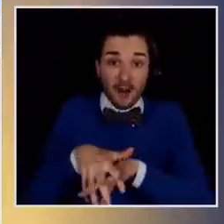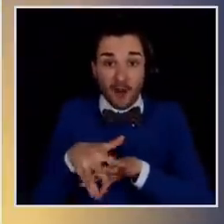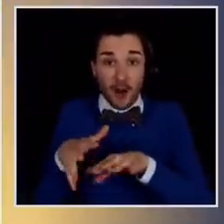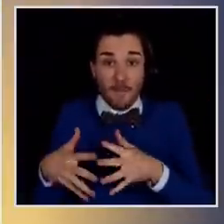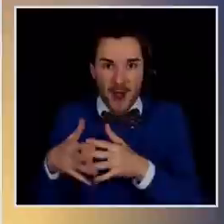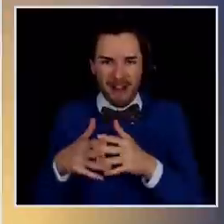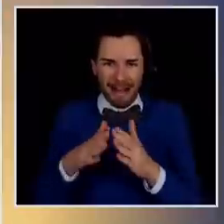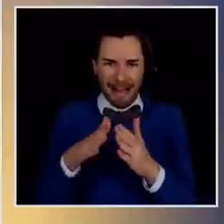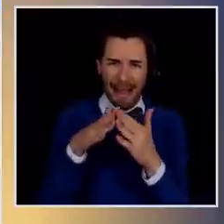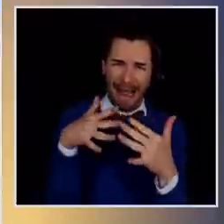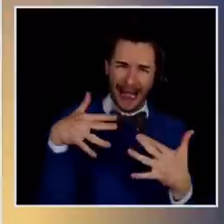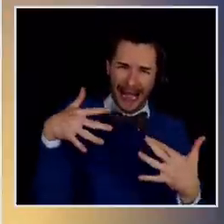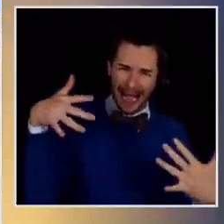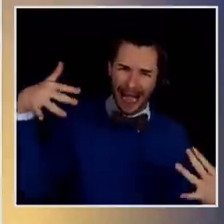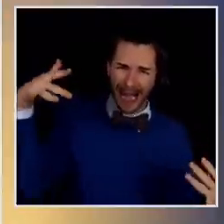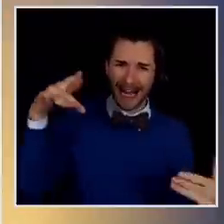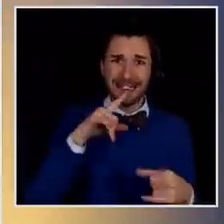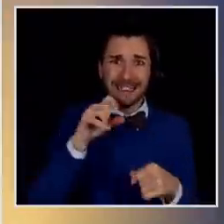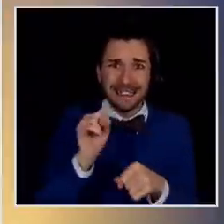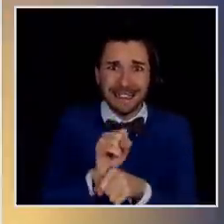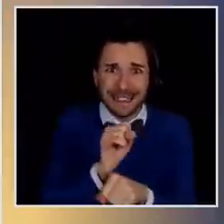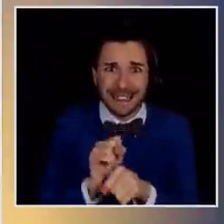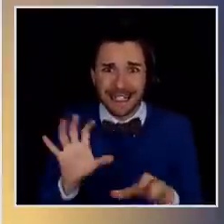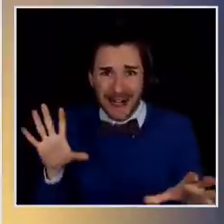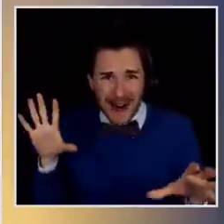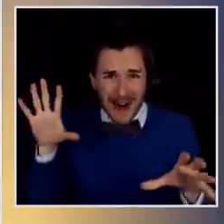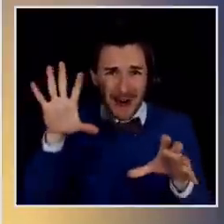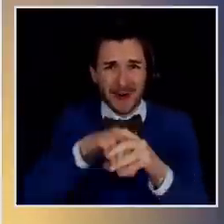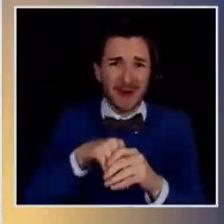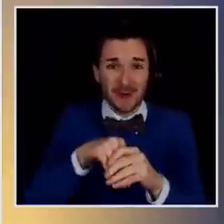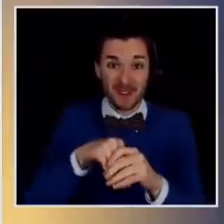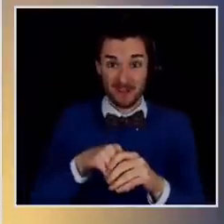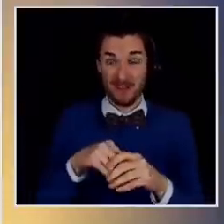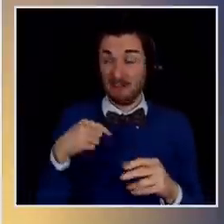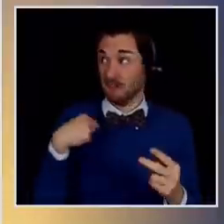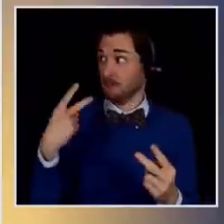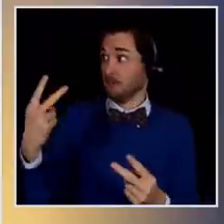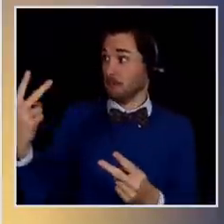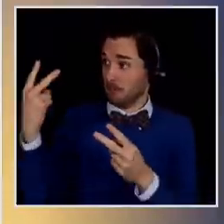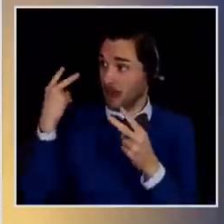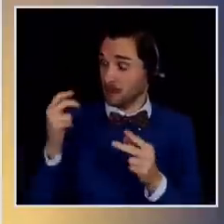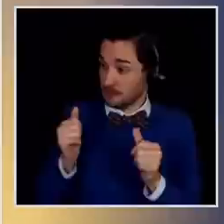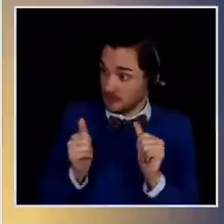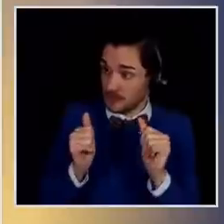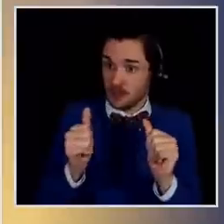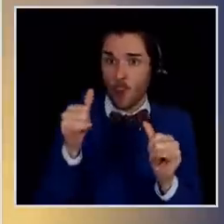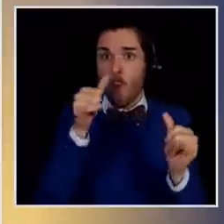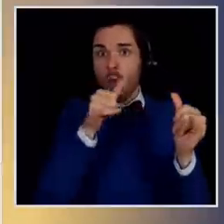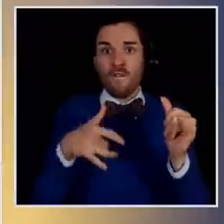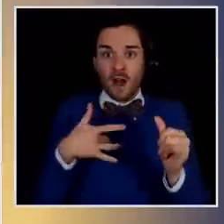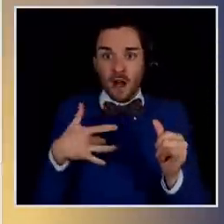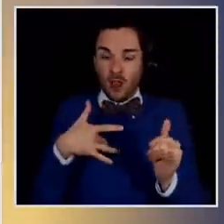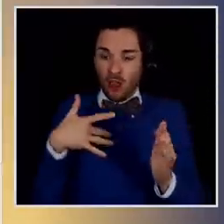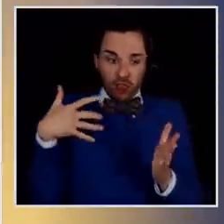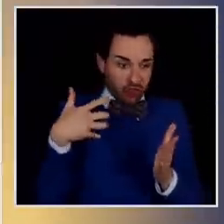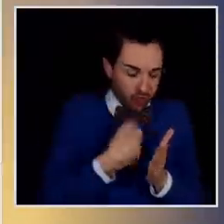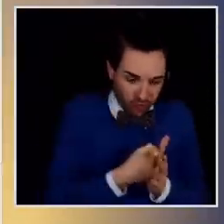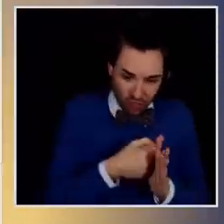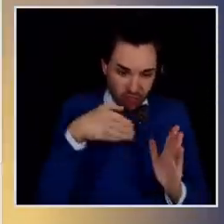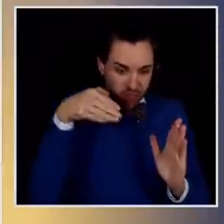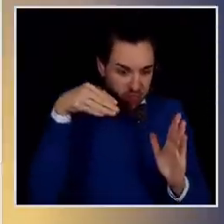I mean it, especially for those moments, and especially for those moments when this campaign was at its lowest ebb,